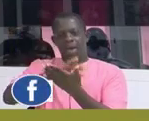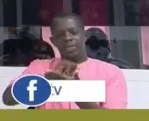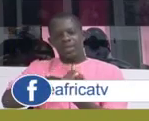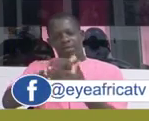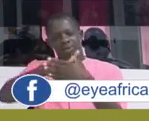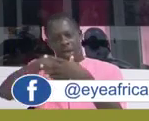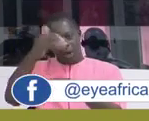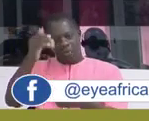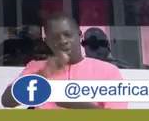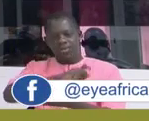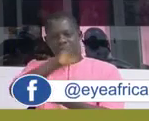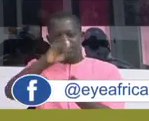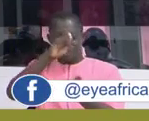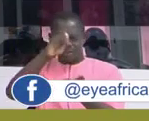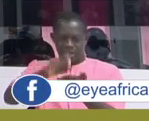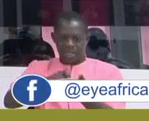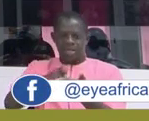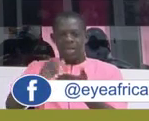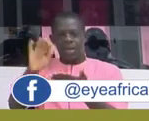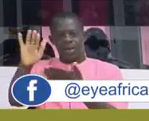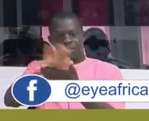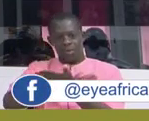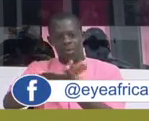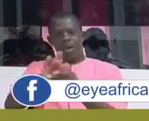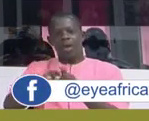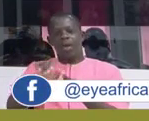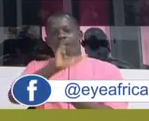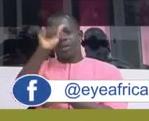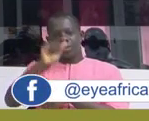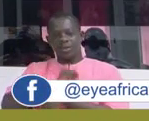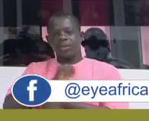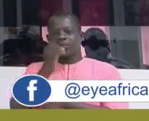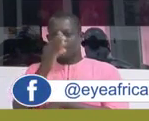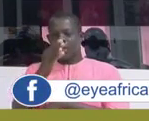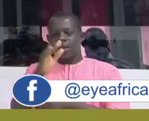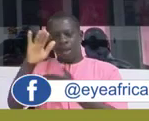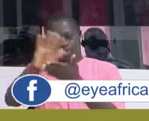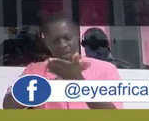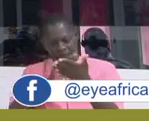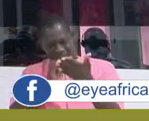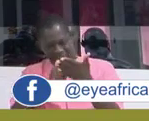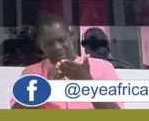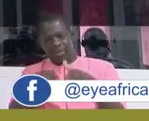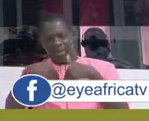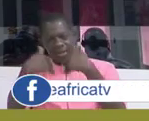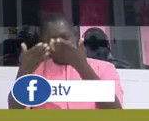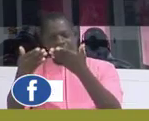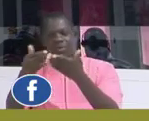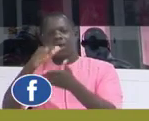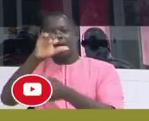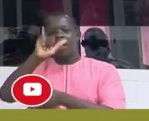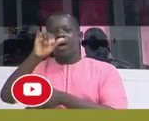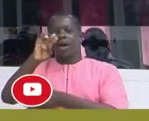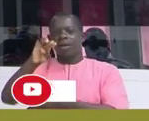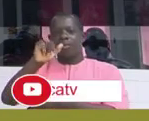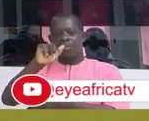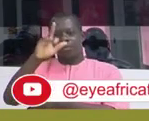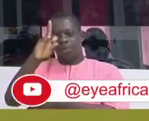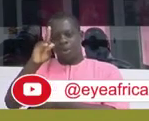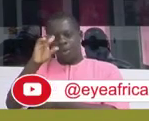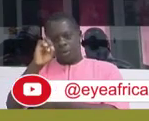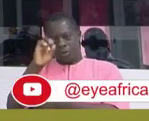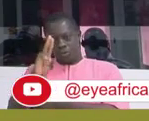him, he removed one of the papers there and signed it. That we are to take that document to